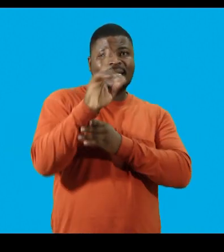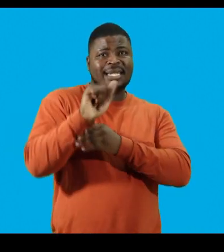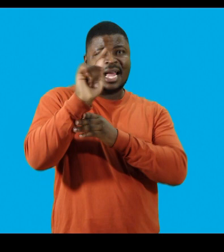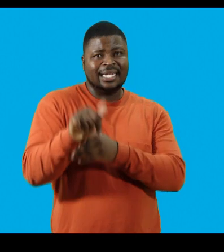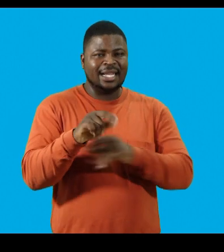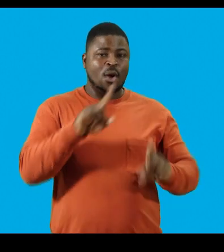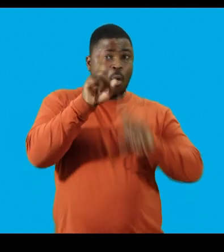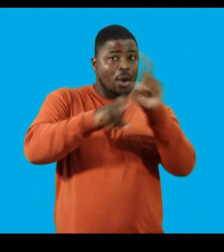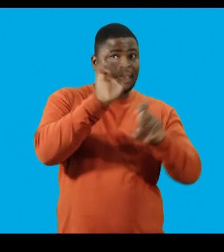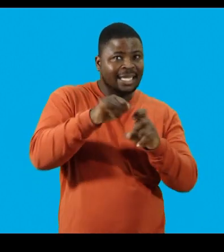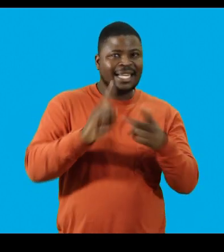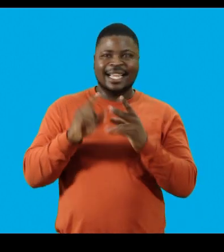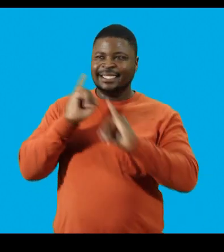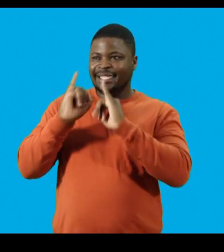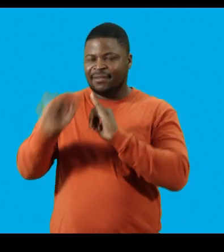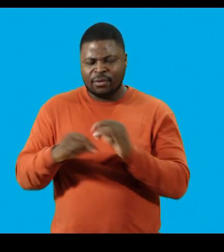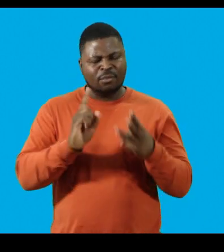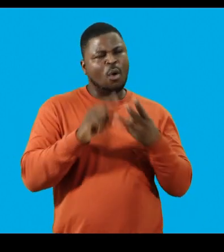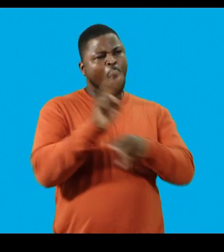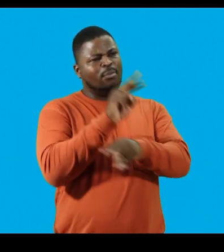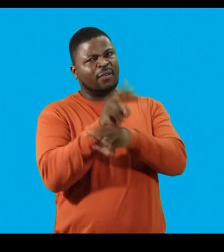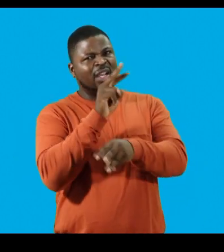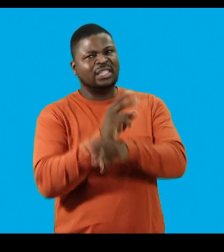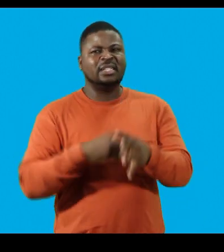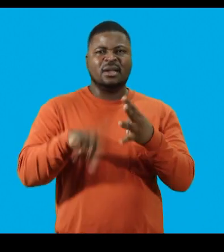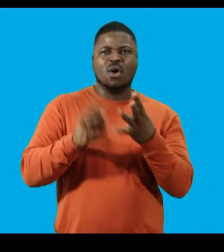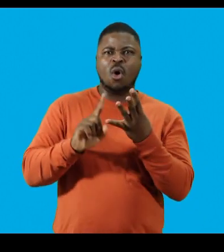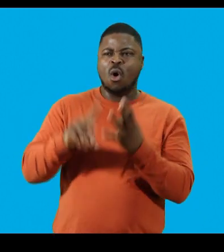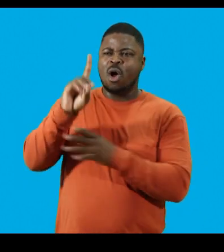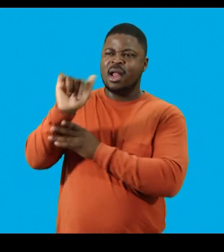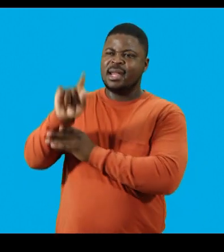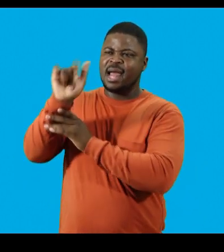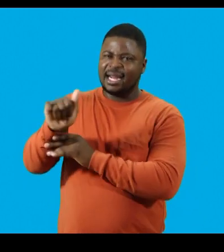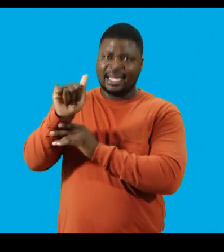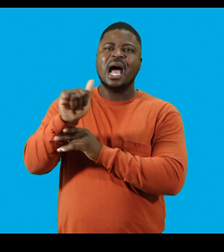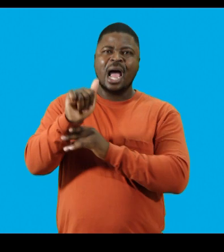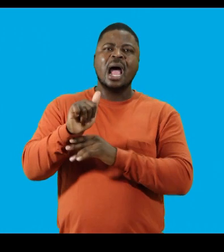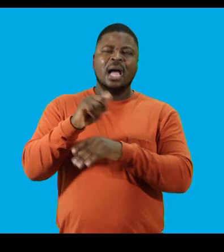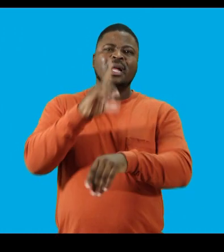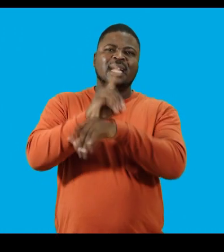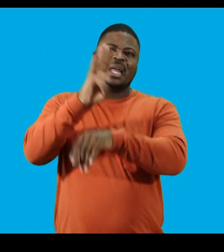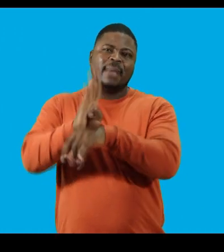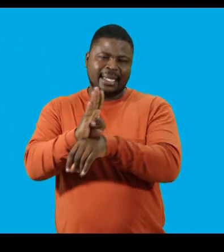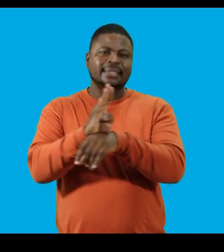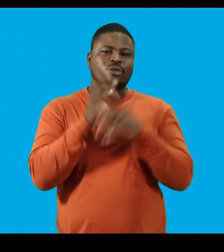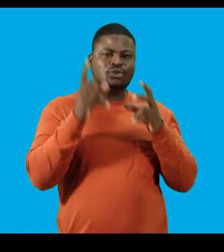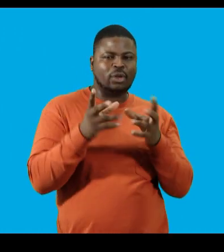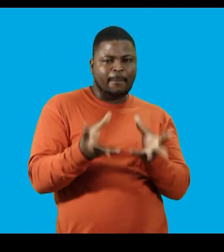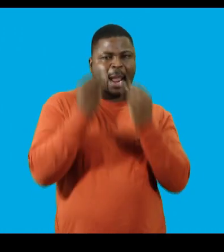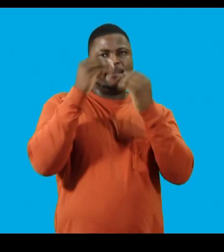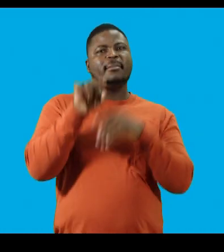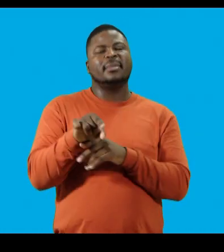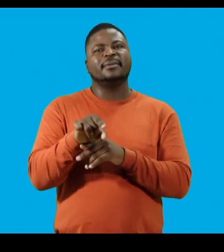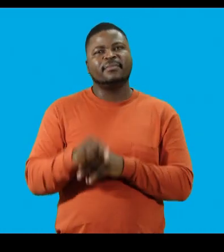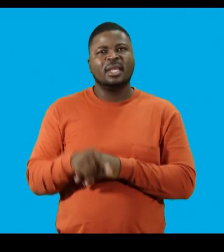Your questionnaire, an interview, an observation, or getting it from a database. Remember,